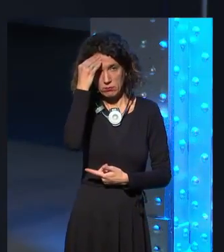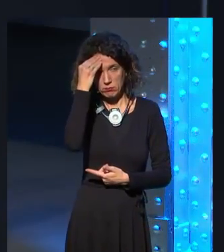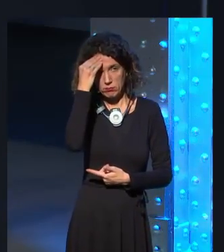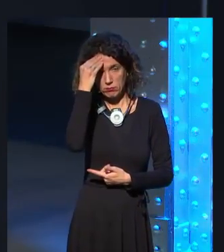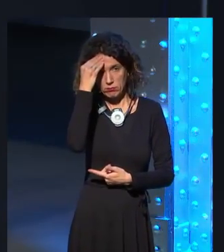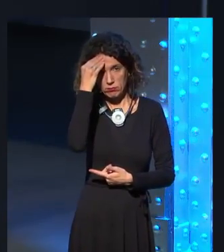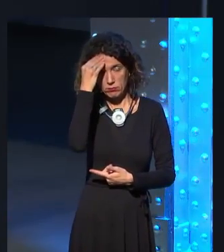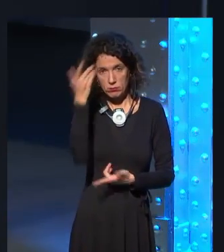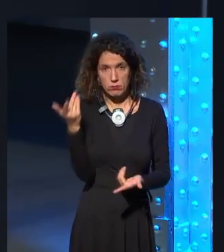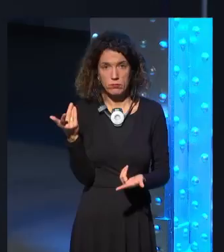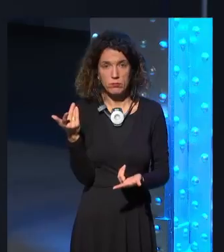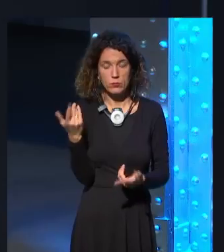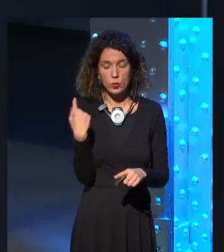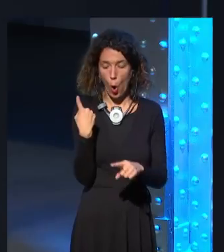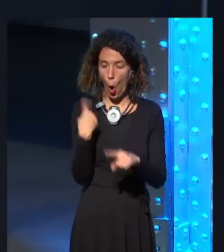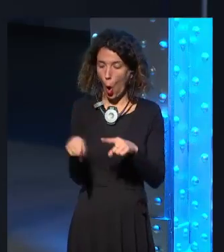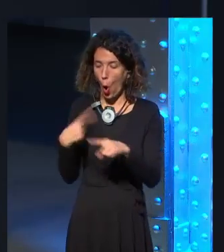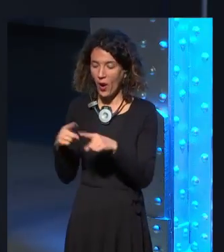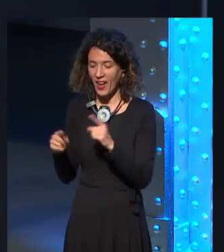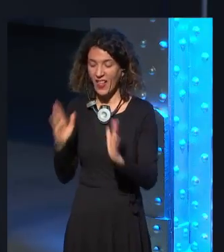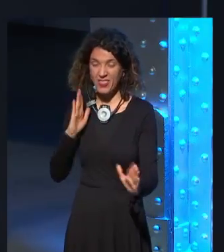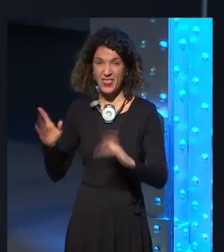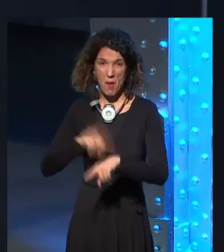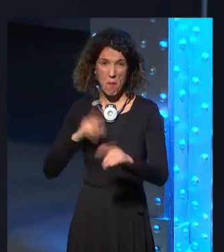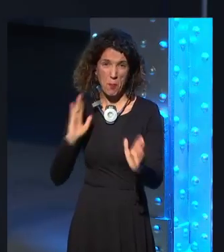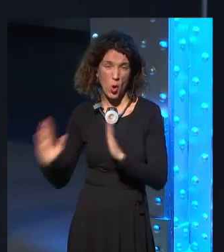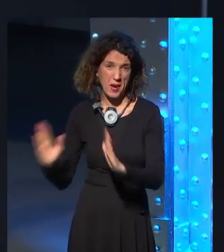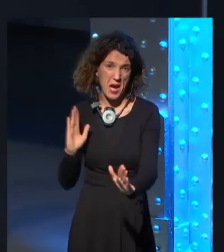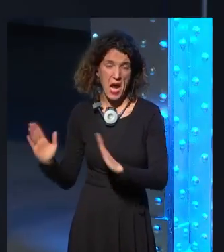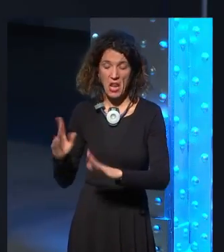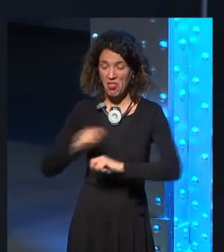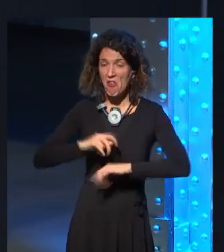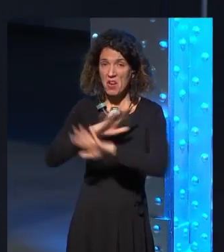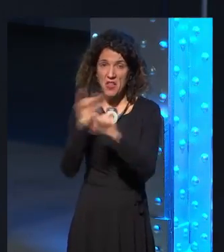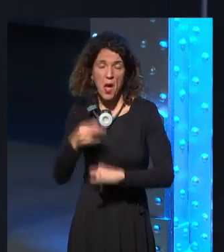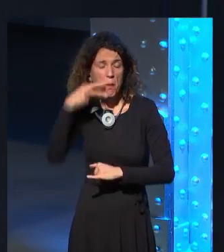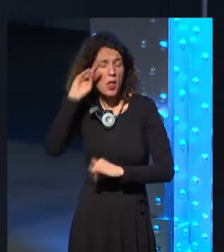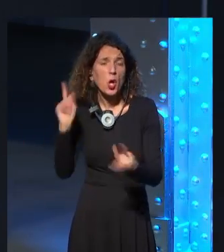of objects or experiences and